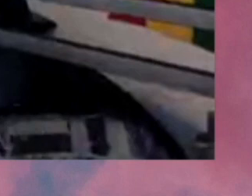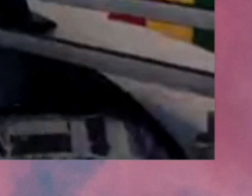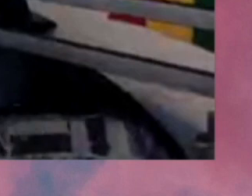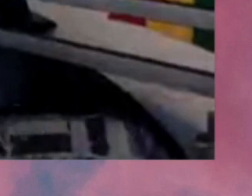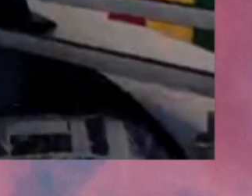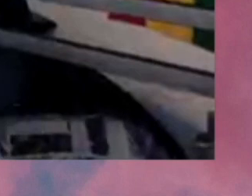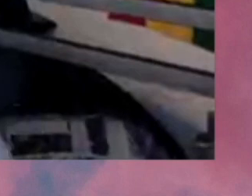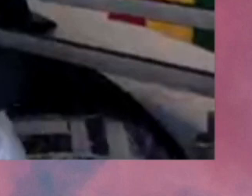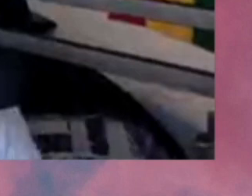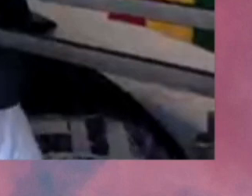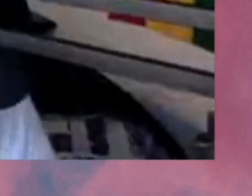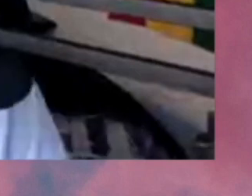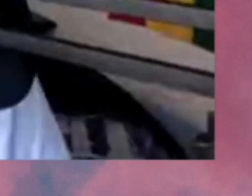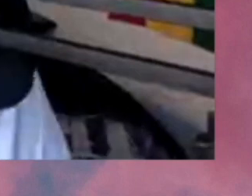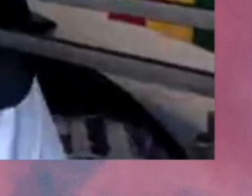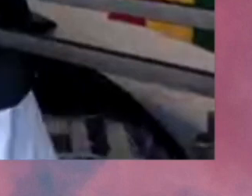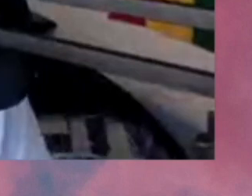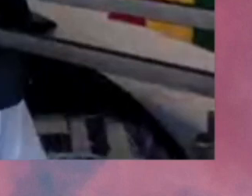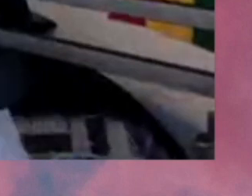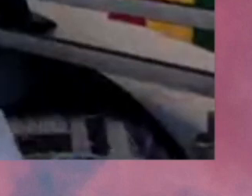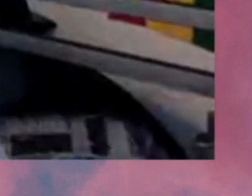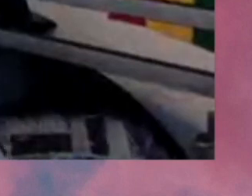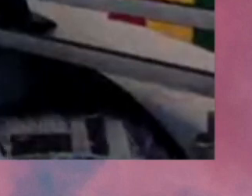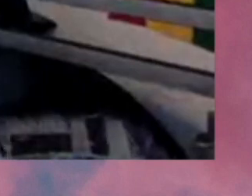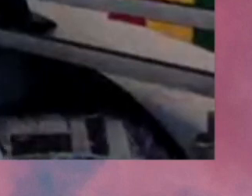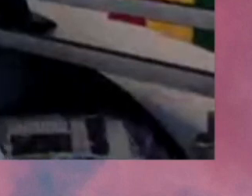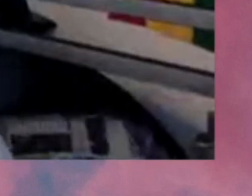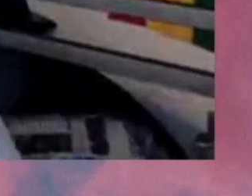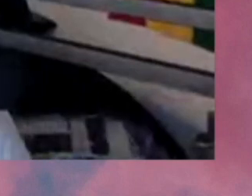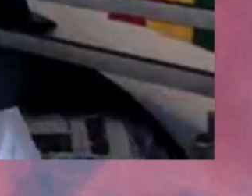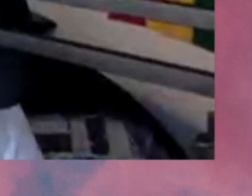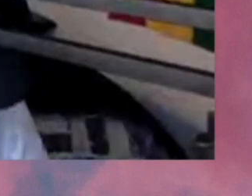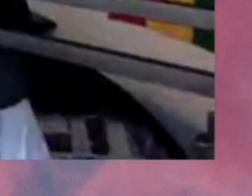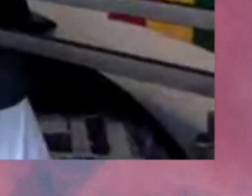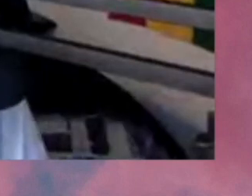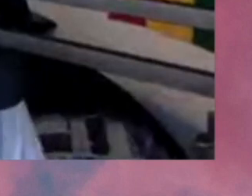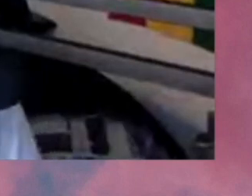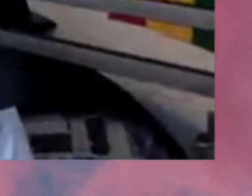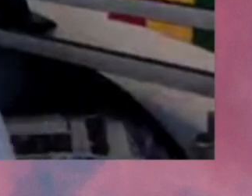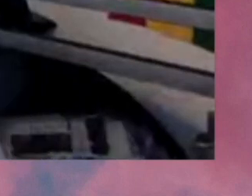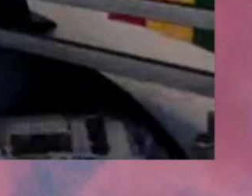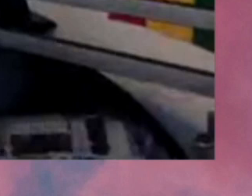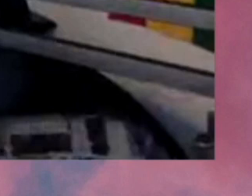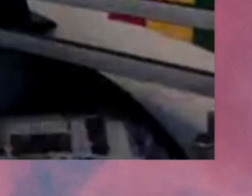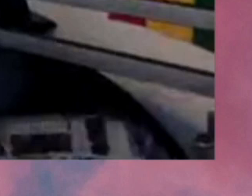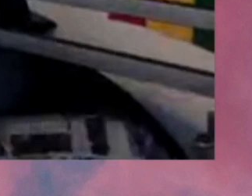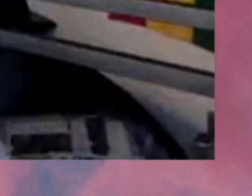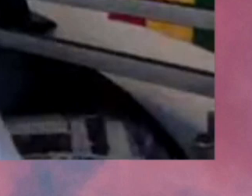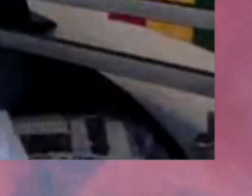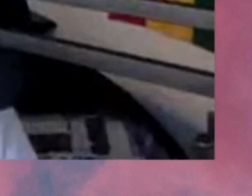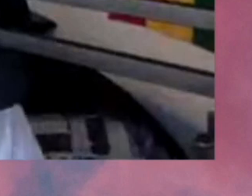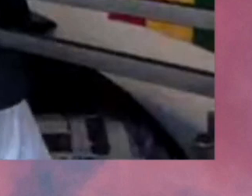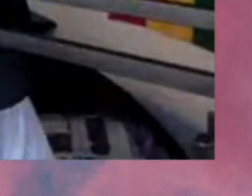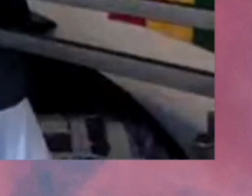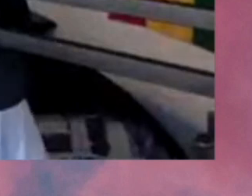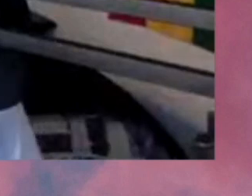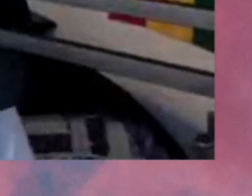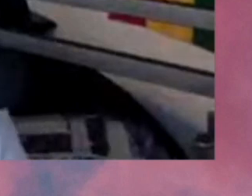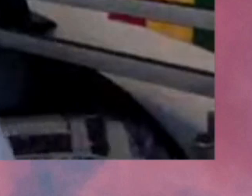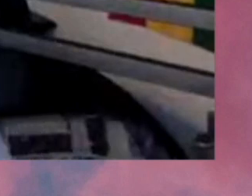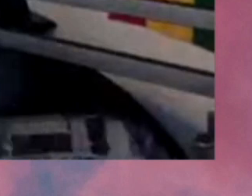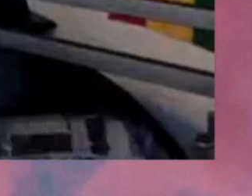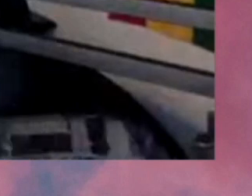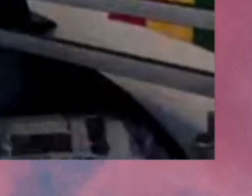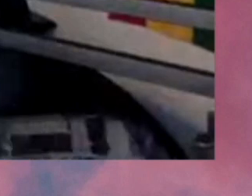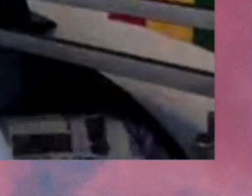the stolen land of the Shoshenyo Ohlone peoples. So we give honor to the village of Huchin and the Lishan waterways. We mourn the